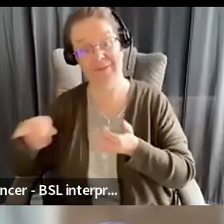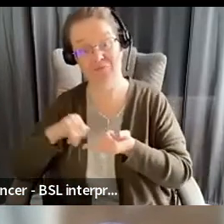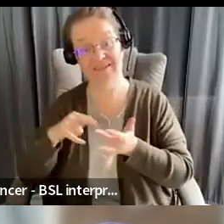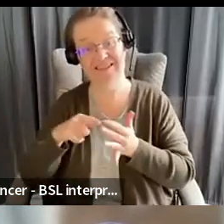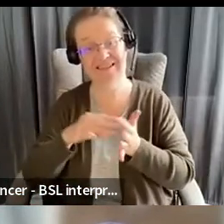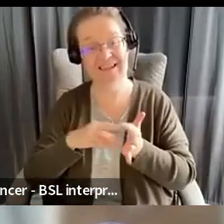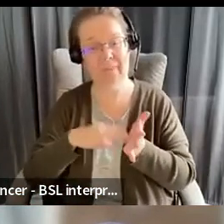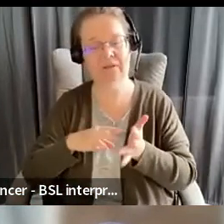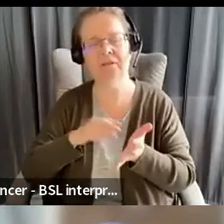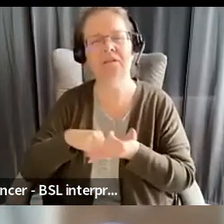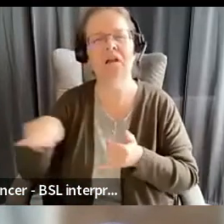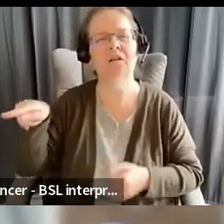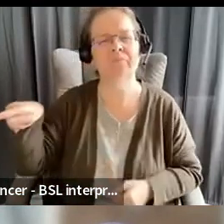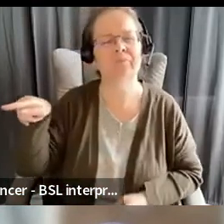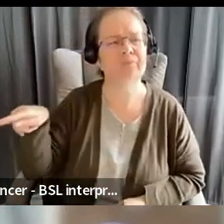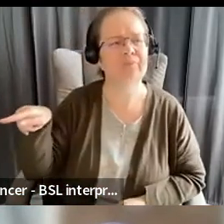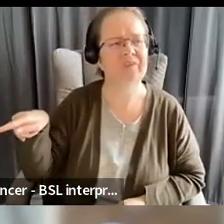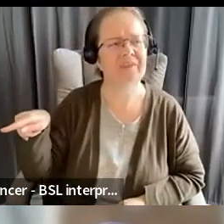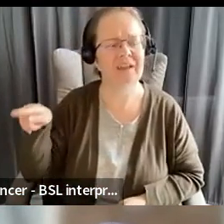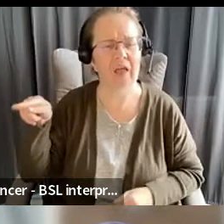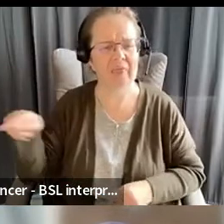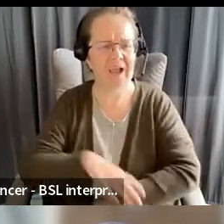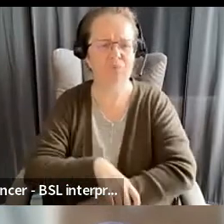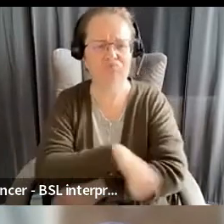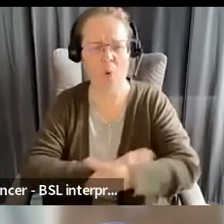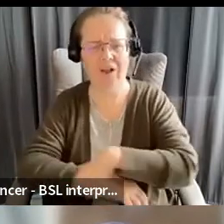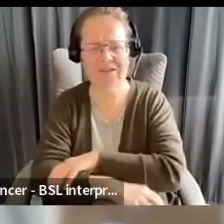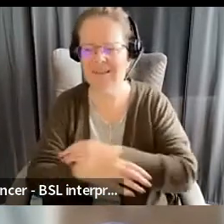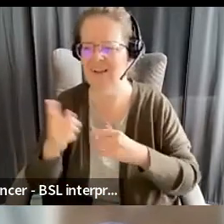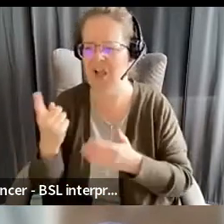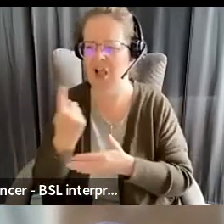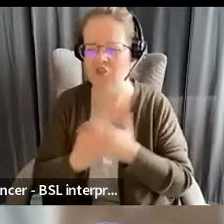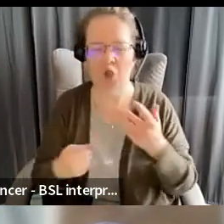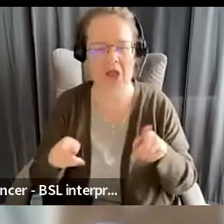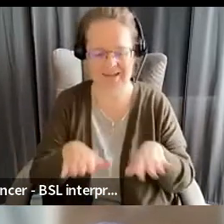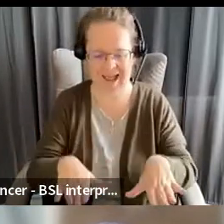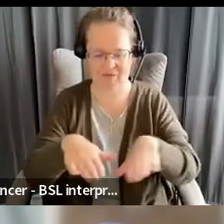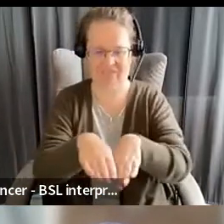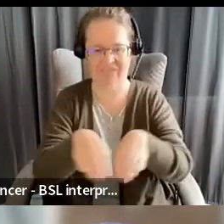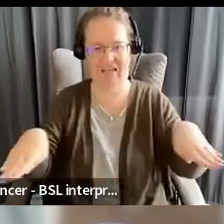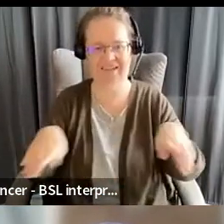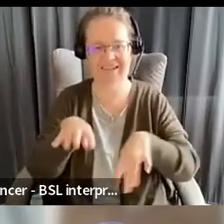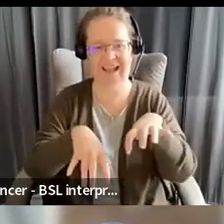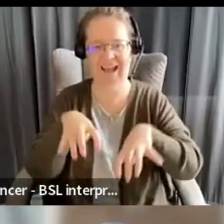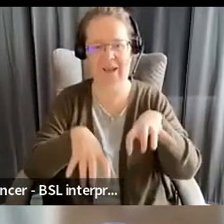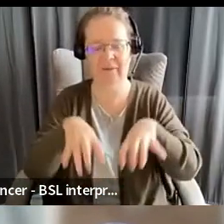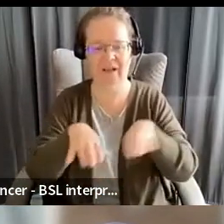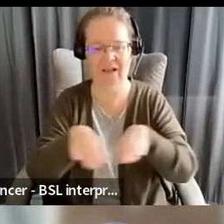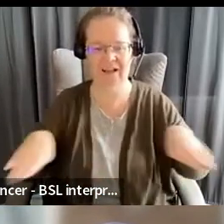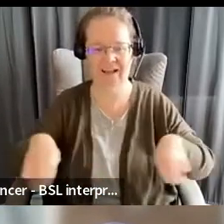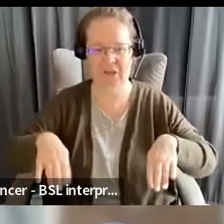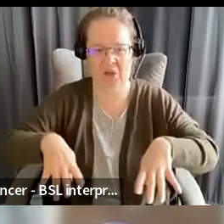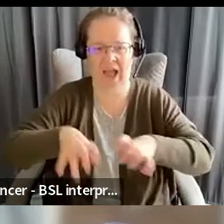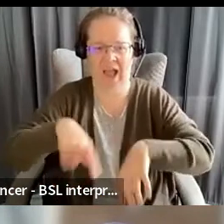quite like proactive about these things. And rather than have a flat keyboard where you kind of, your elbows are like